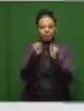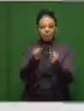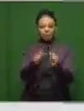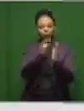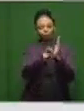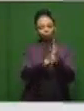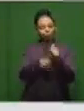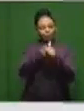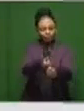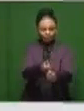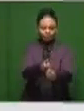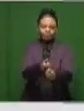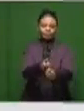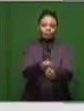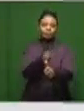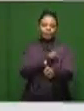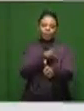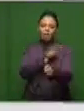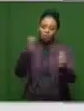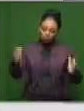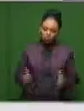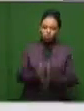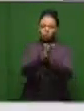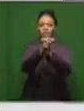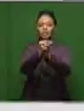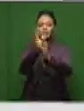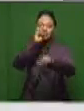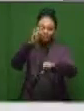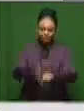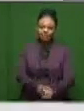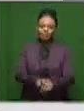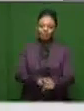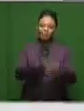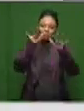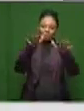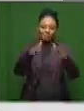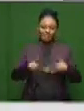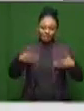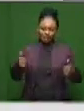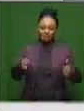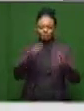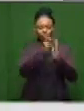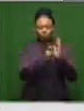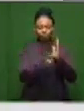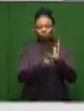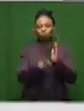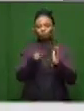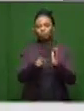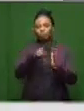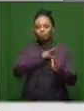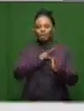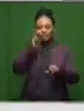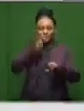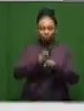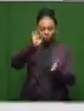interventions because it's going to be a combination um of all public health measures uh to really minimize